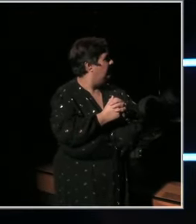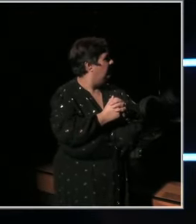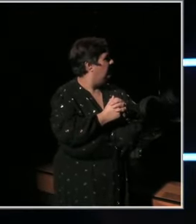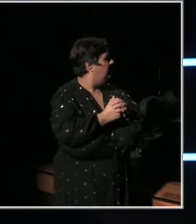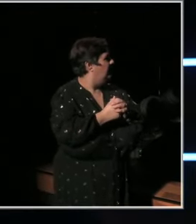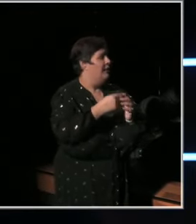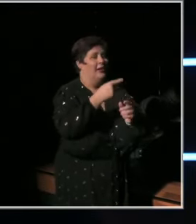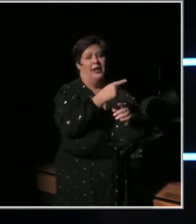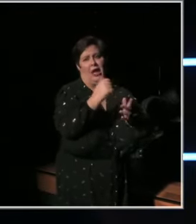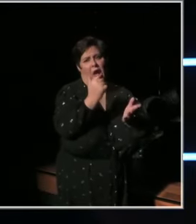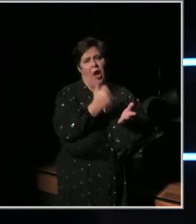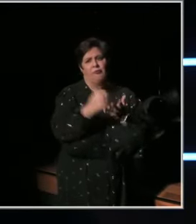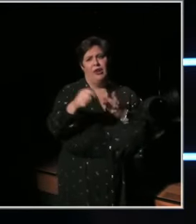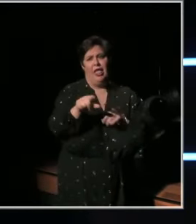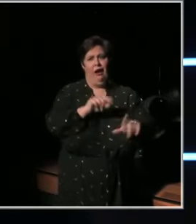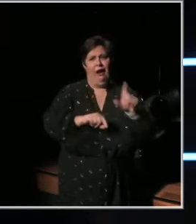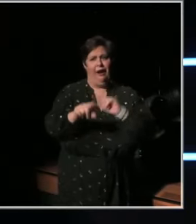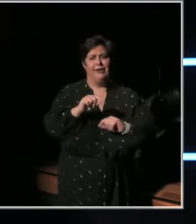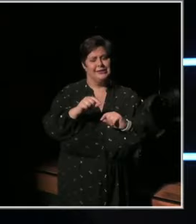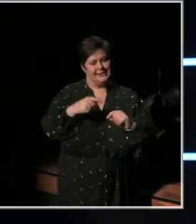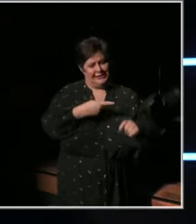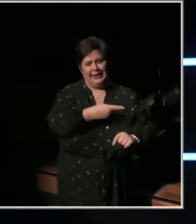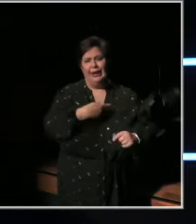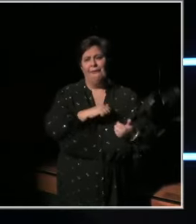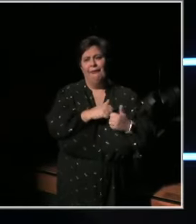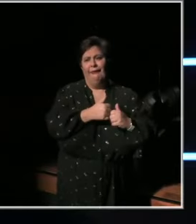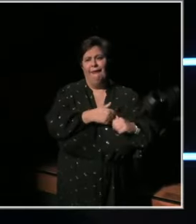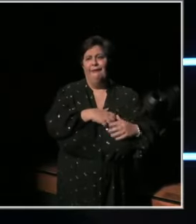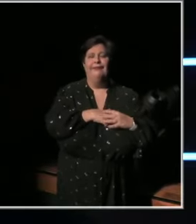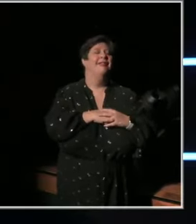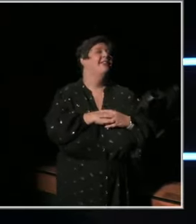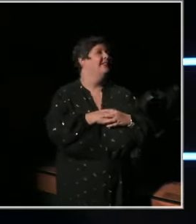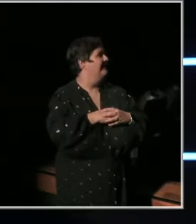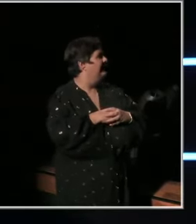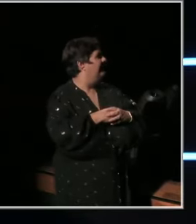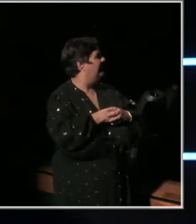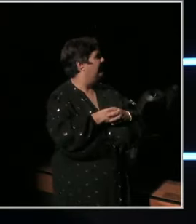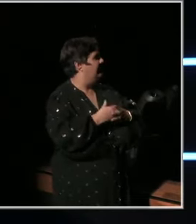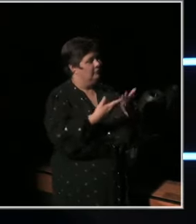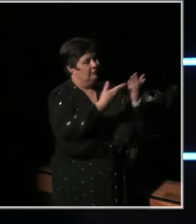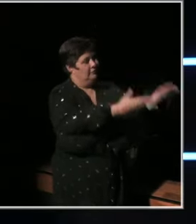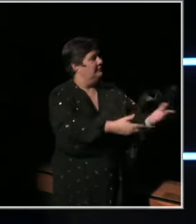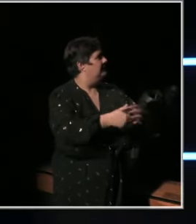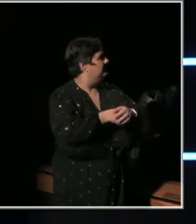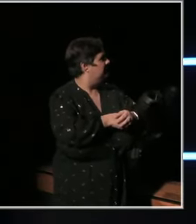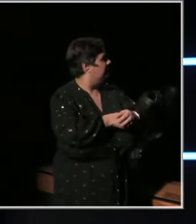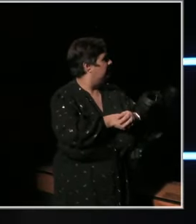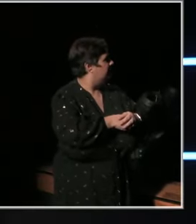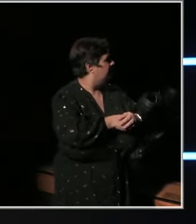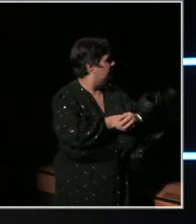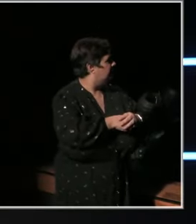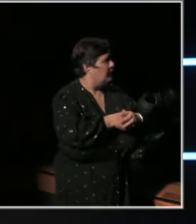Jamie, I was brilliant at casting you as my colleague to go. So, over to you, sir.